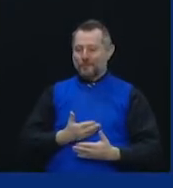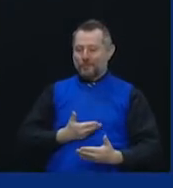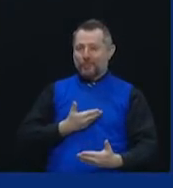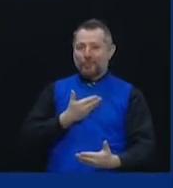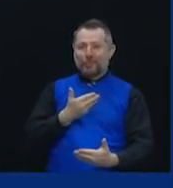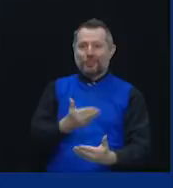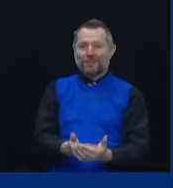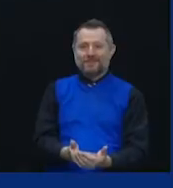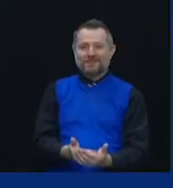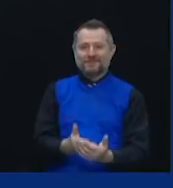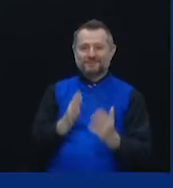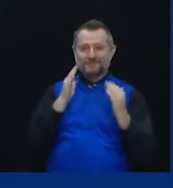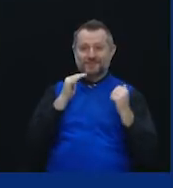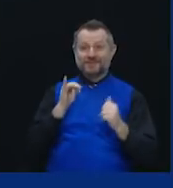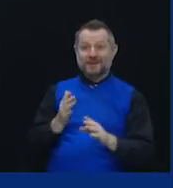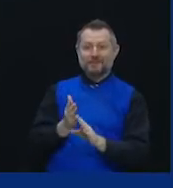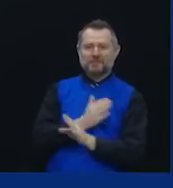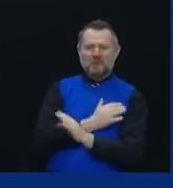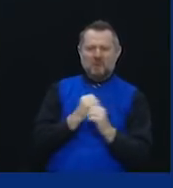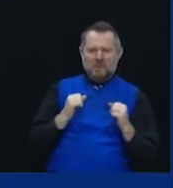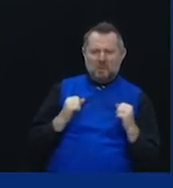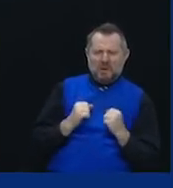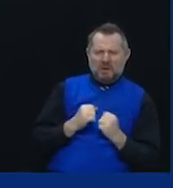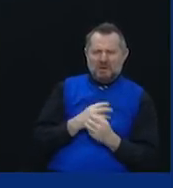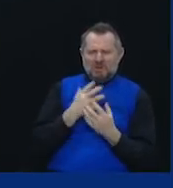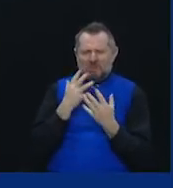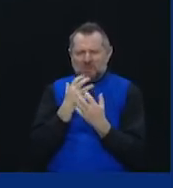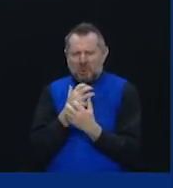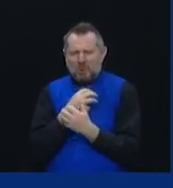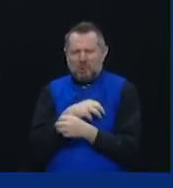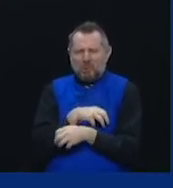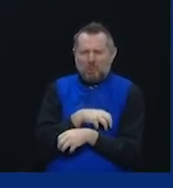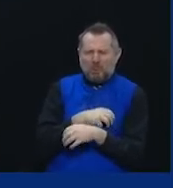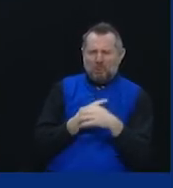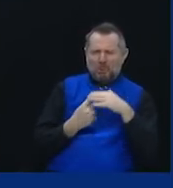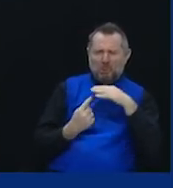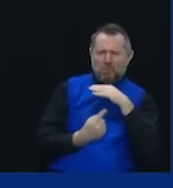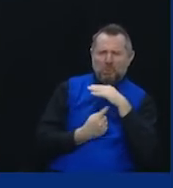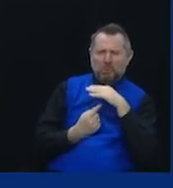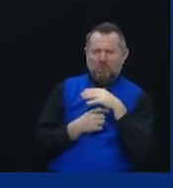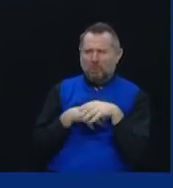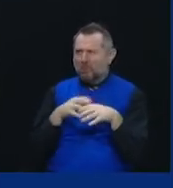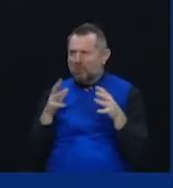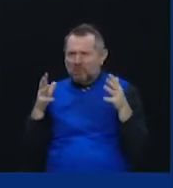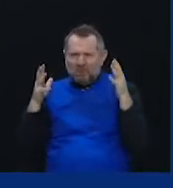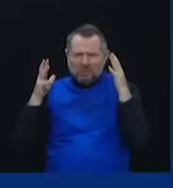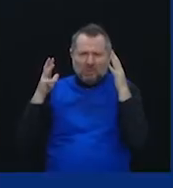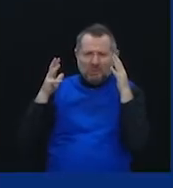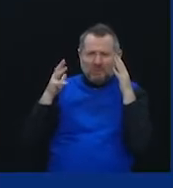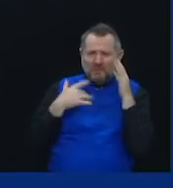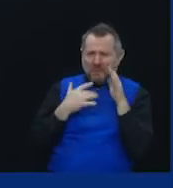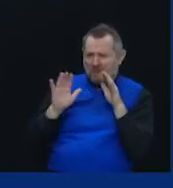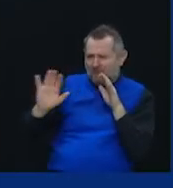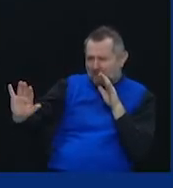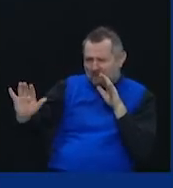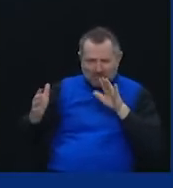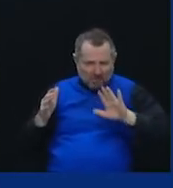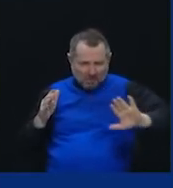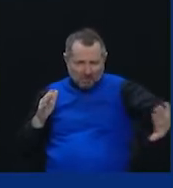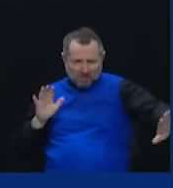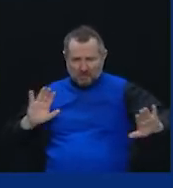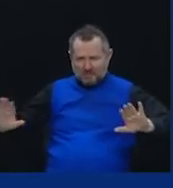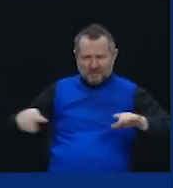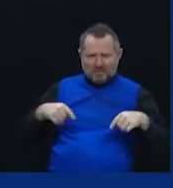darkness of the winter, the isolation of the winter, the alienation of the winter, the fear of the winter,